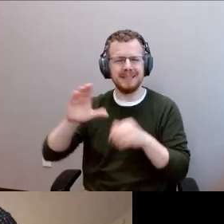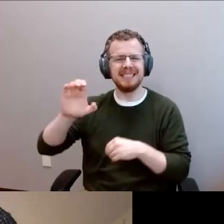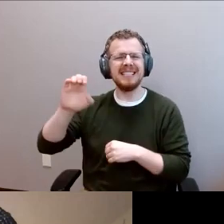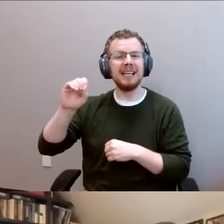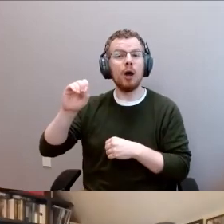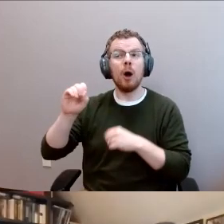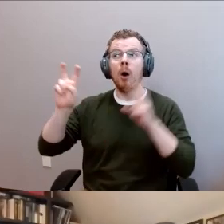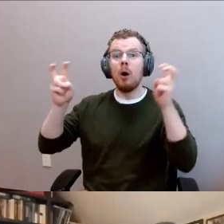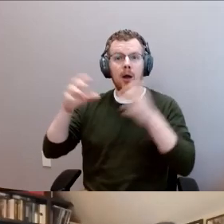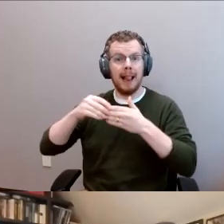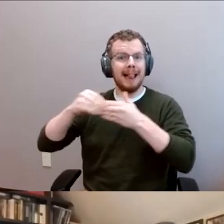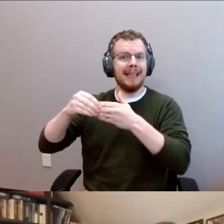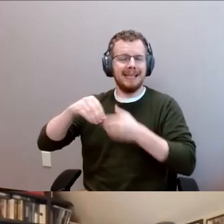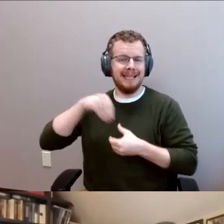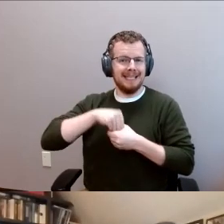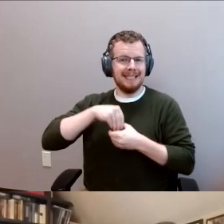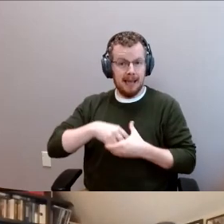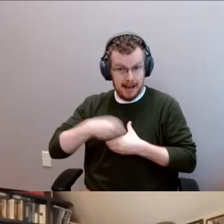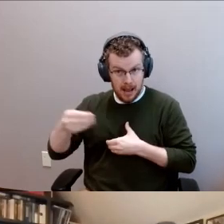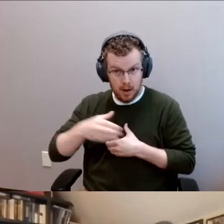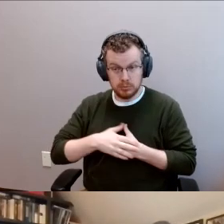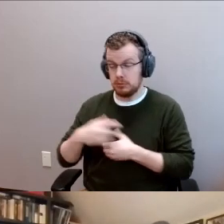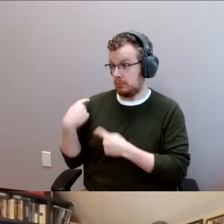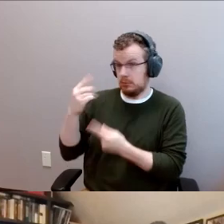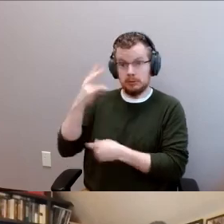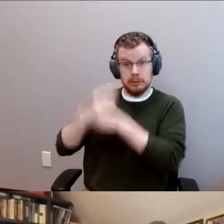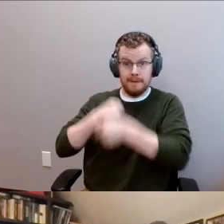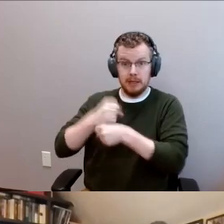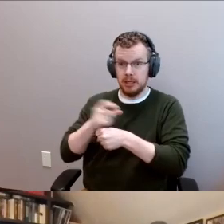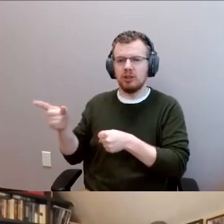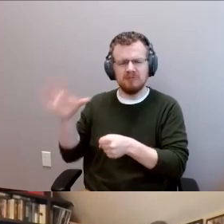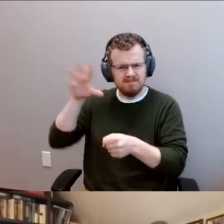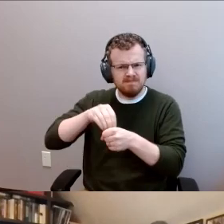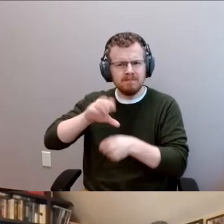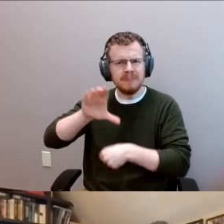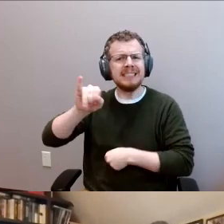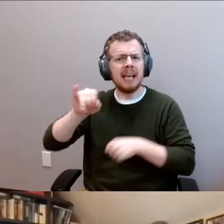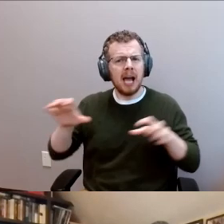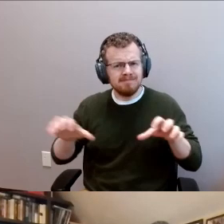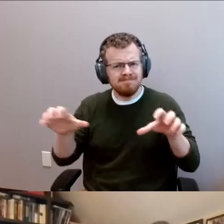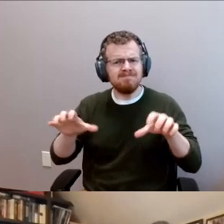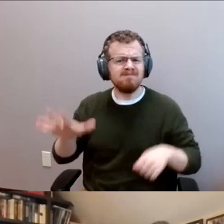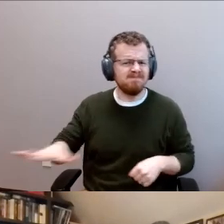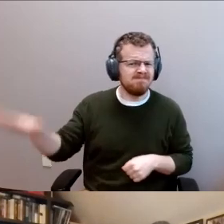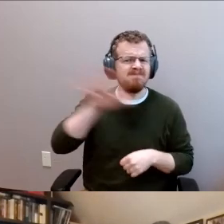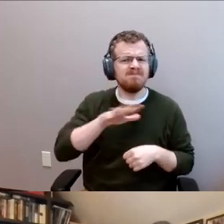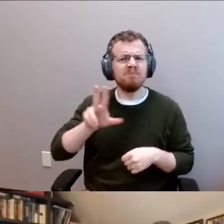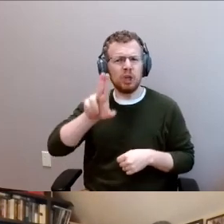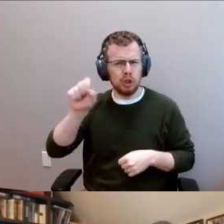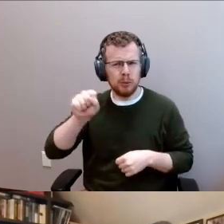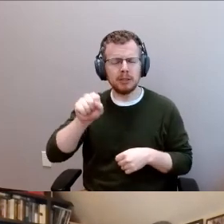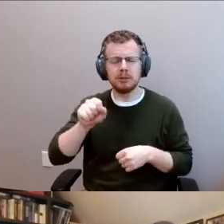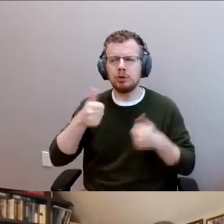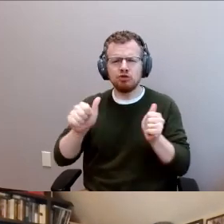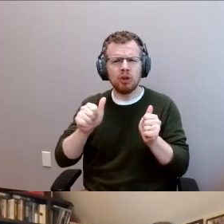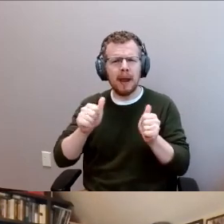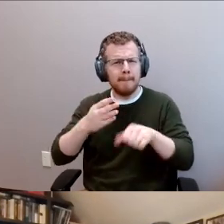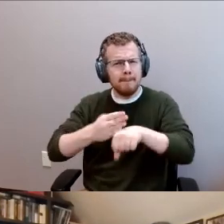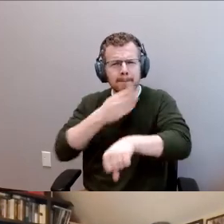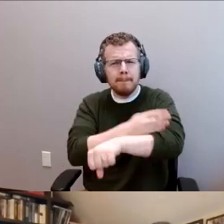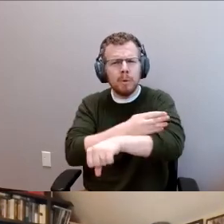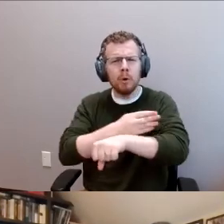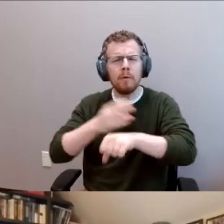Out. Over the past 7 years, he's worked with collective impact efforts across the U.S. on building better strategy and